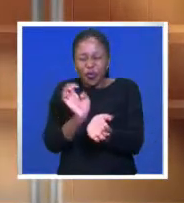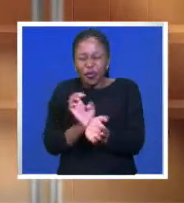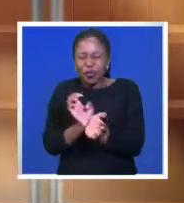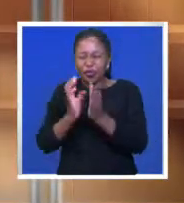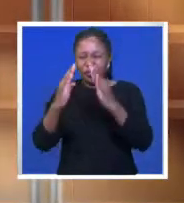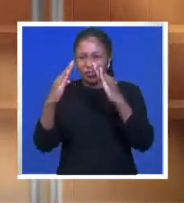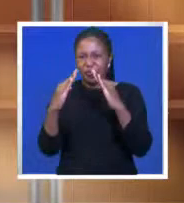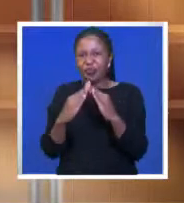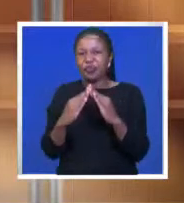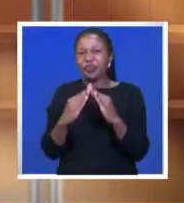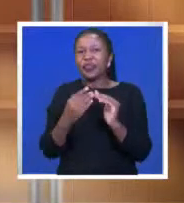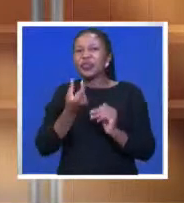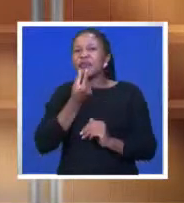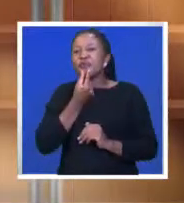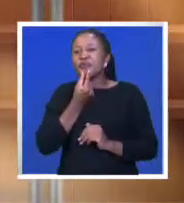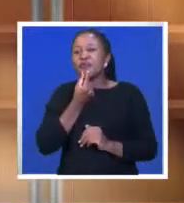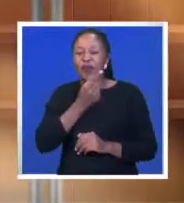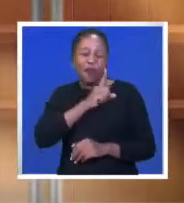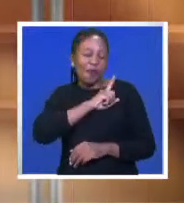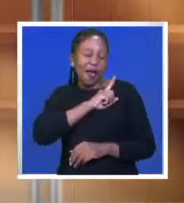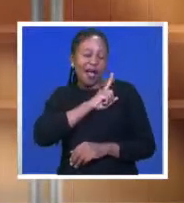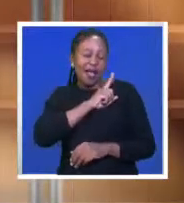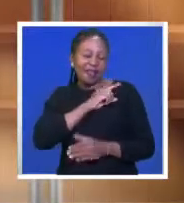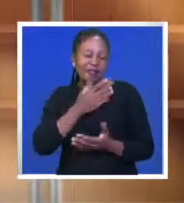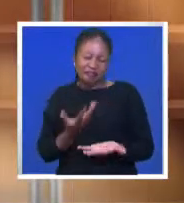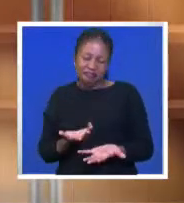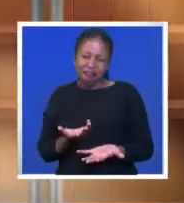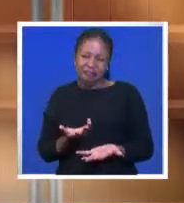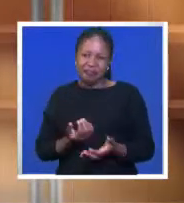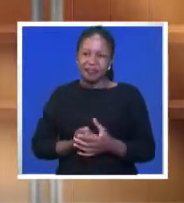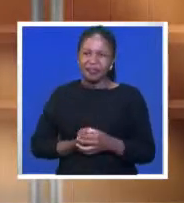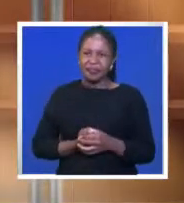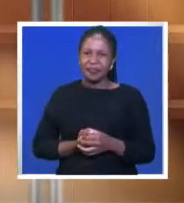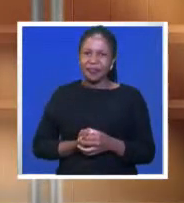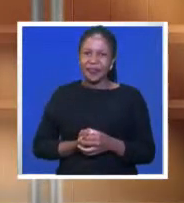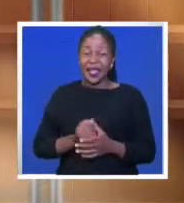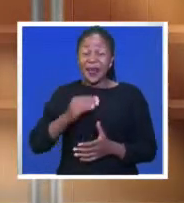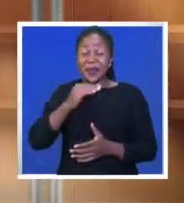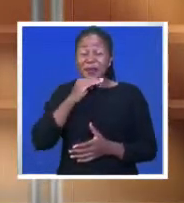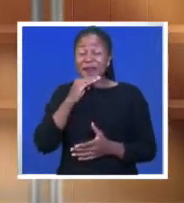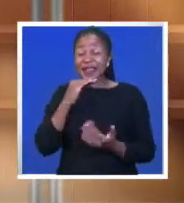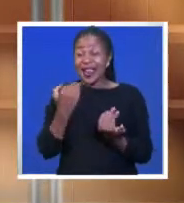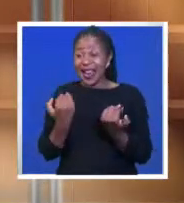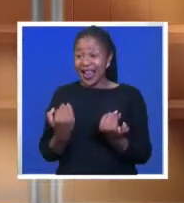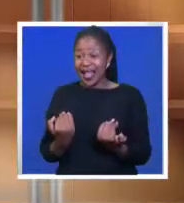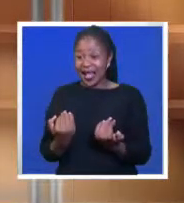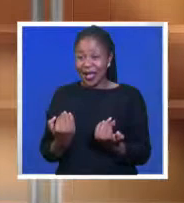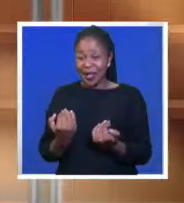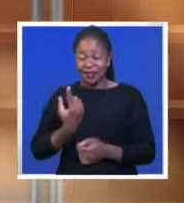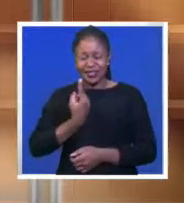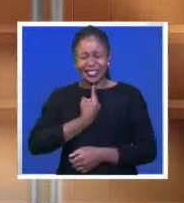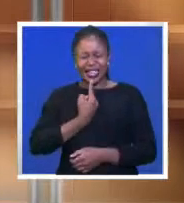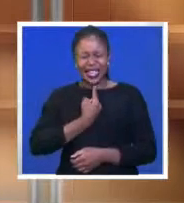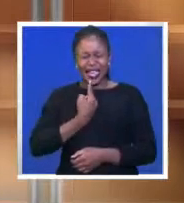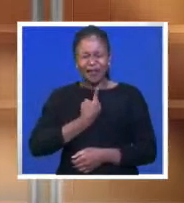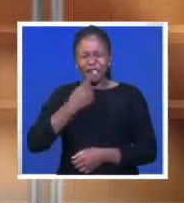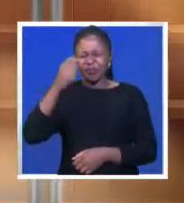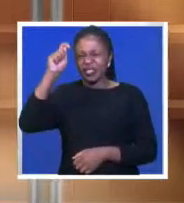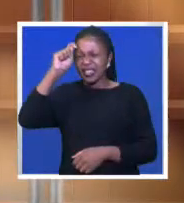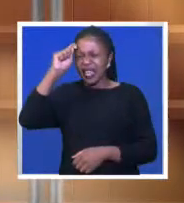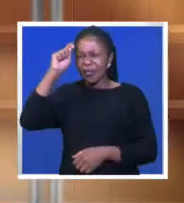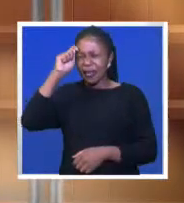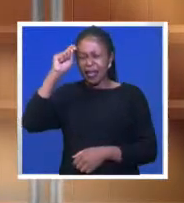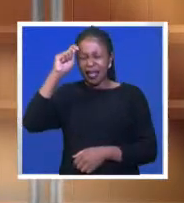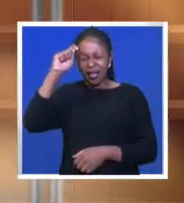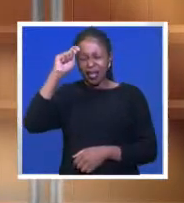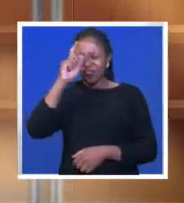why, this is now prediction skill has to come in. We are not told that in the passage that it